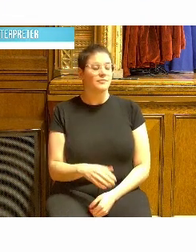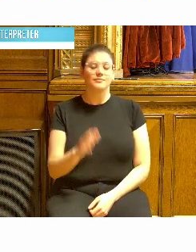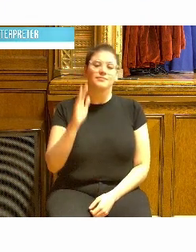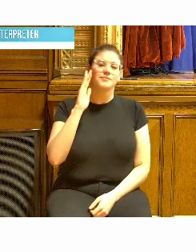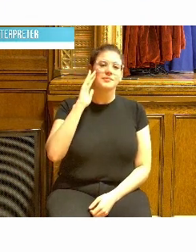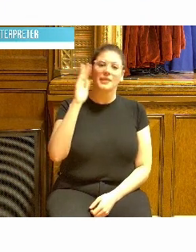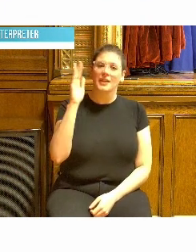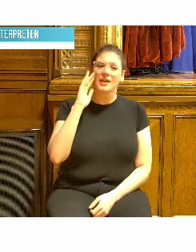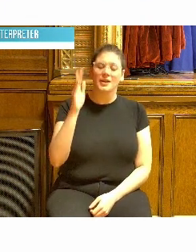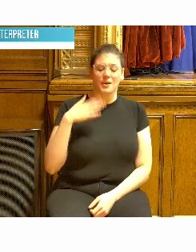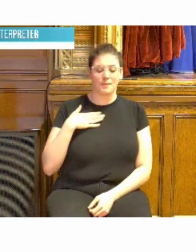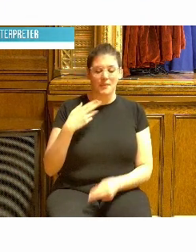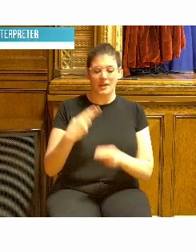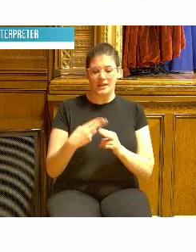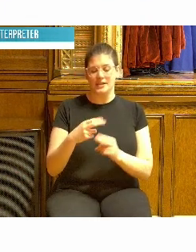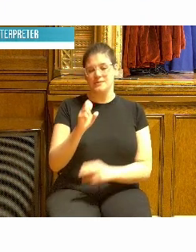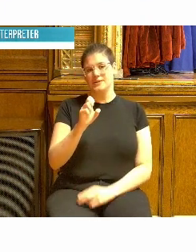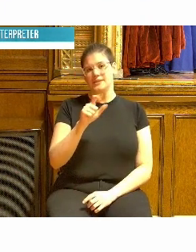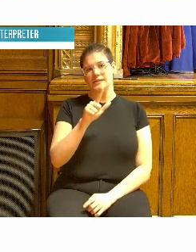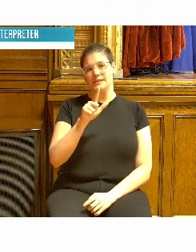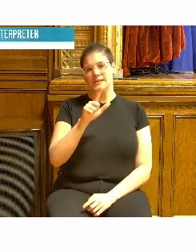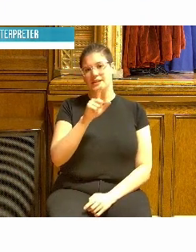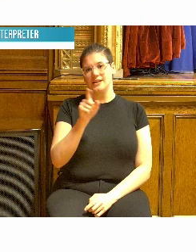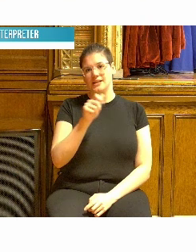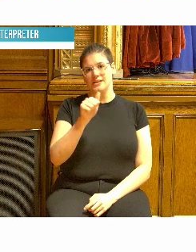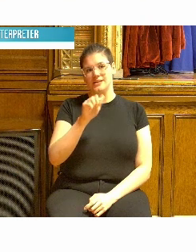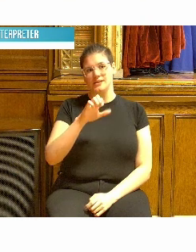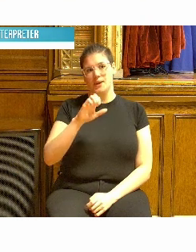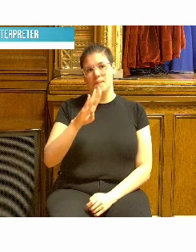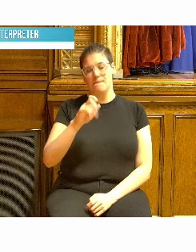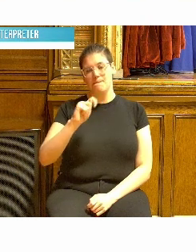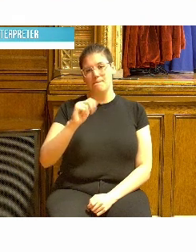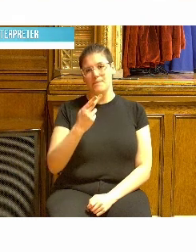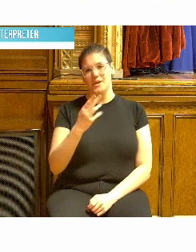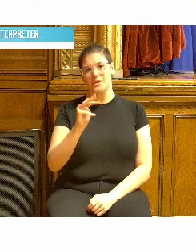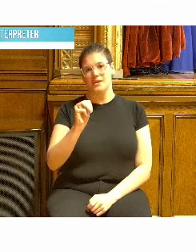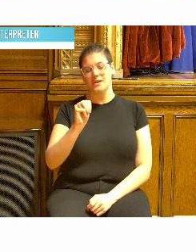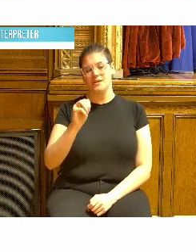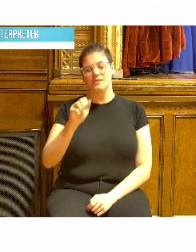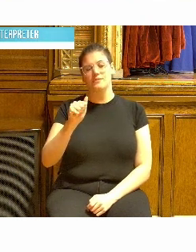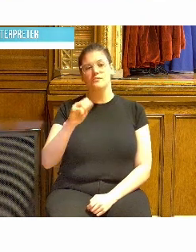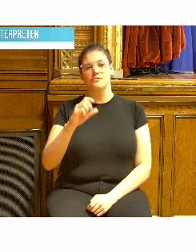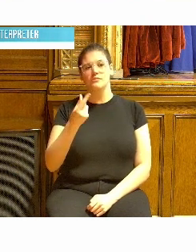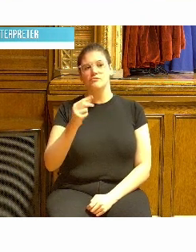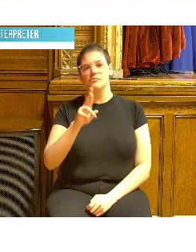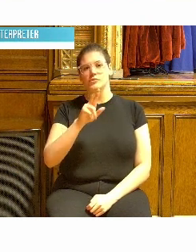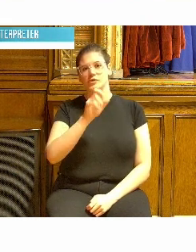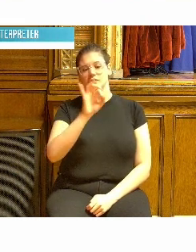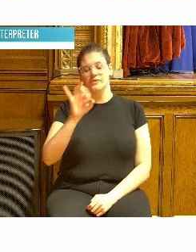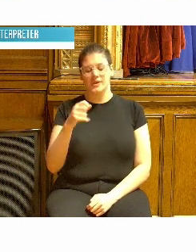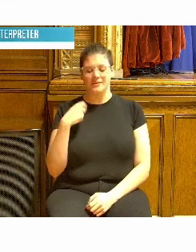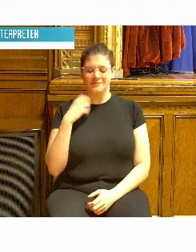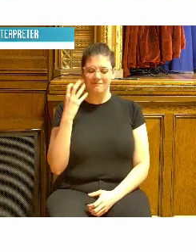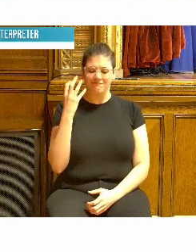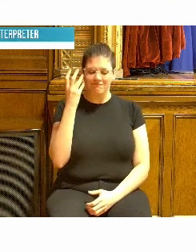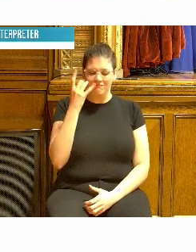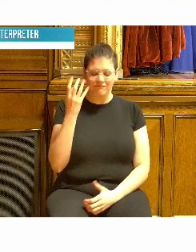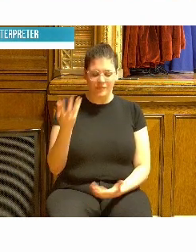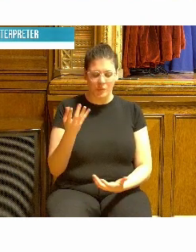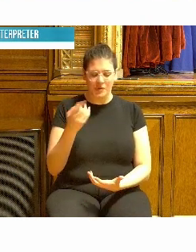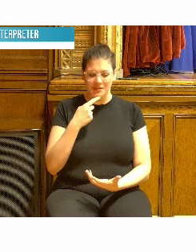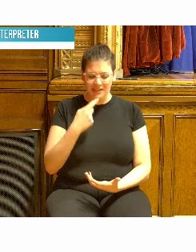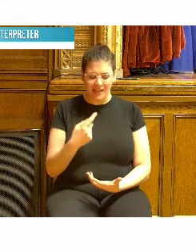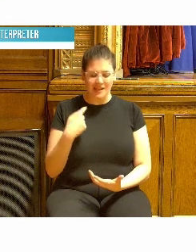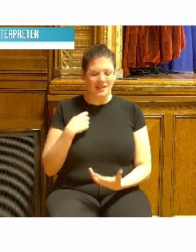Hi, my name is Elizabeth McGriff, and I was wondering, you know, what to say, and then I began to think of the